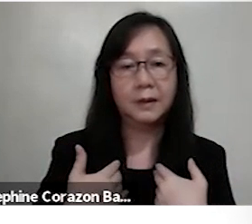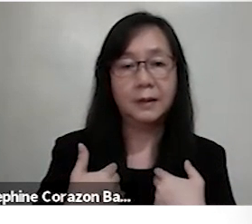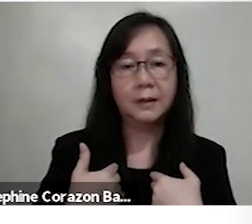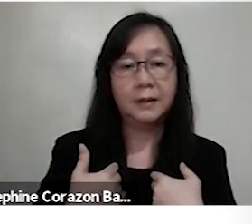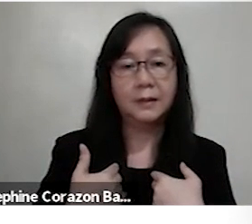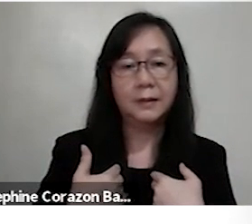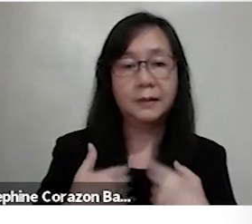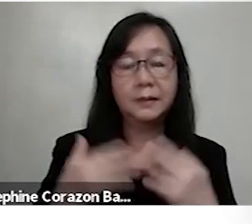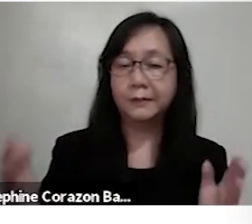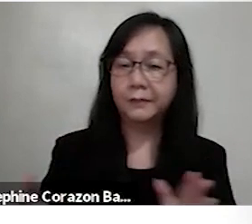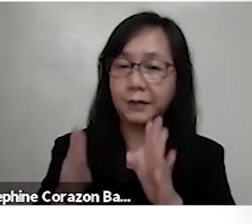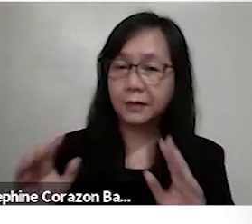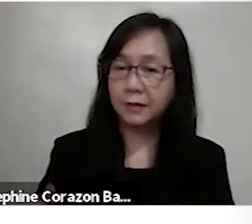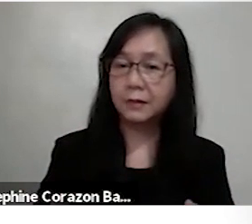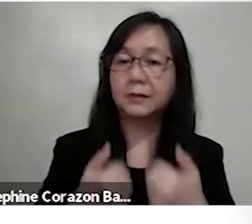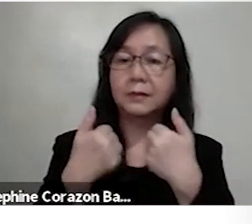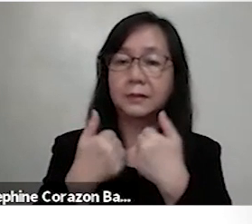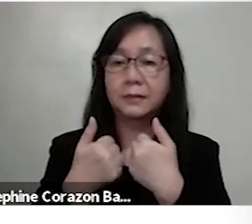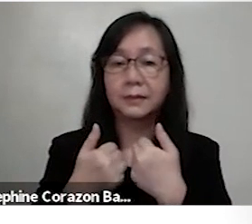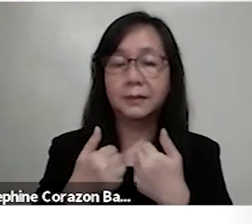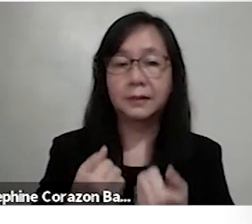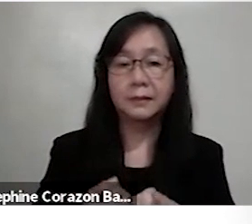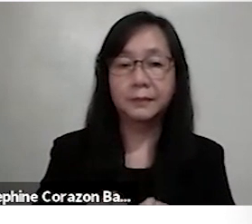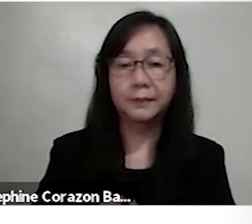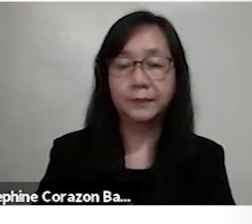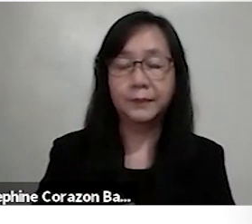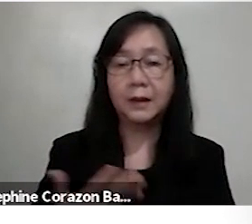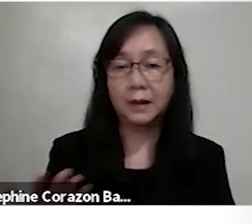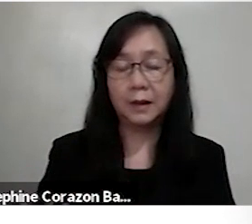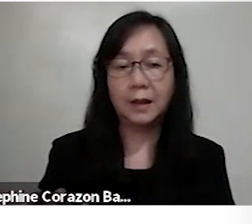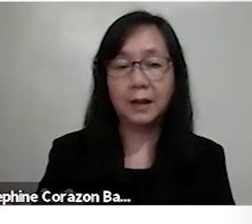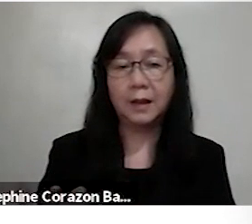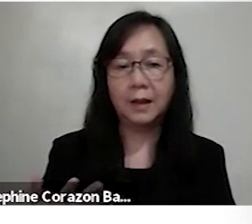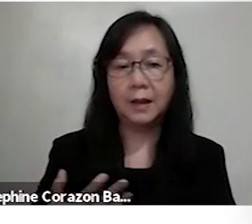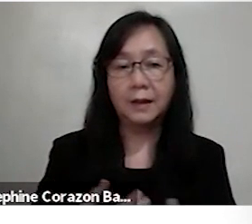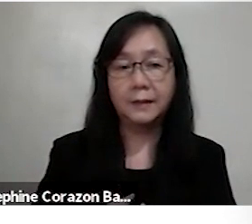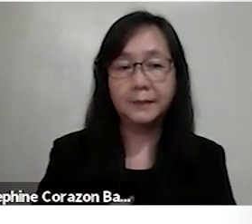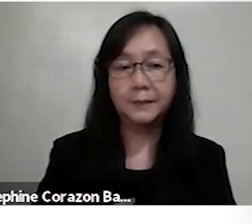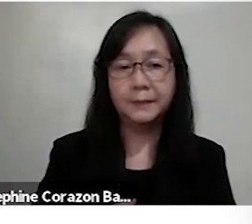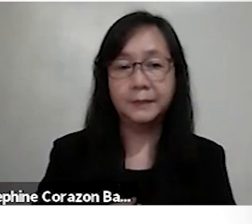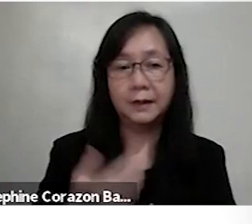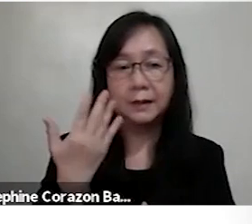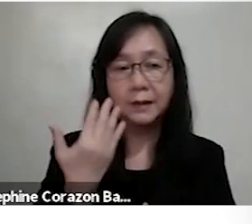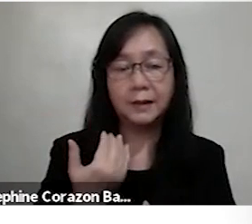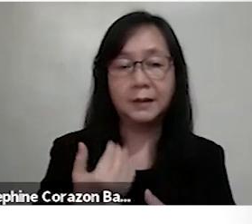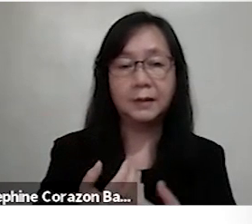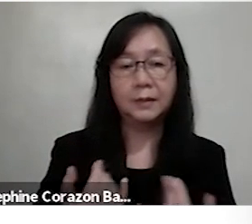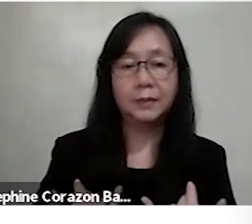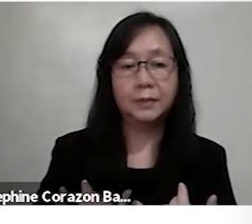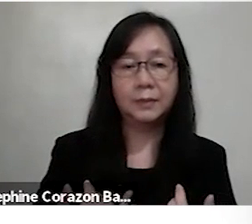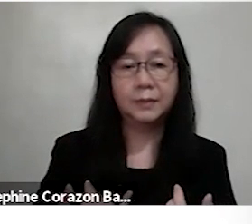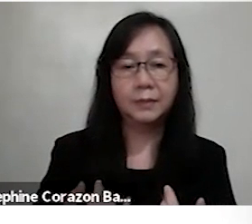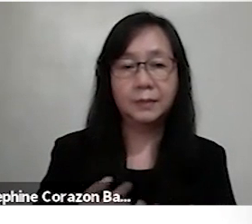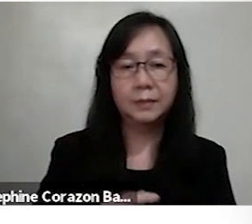youth lead organization, because we work a lot, we produce we deliver a lot of activity with